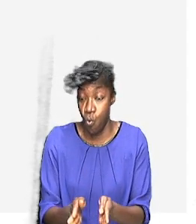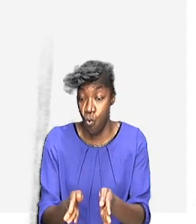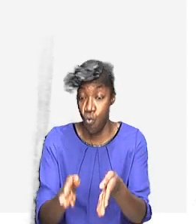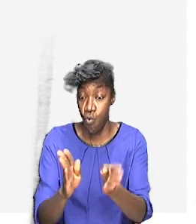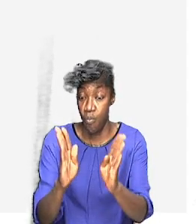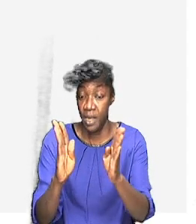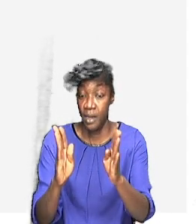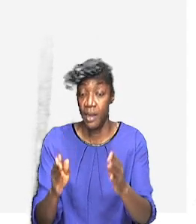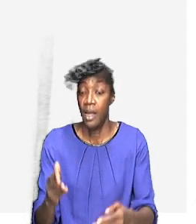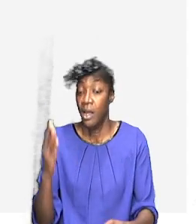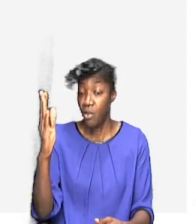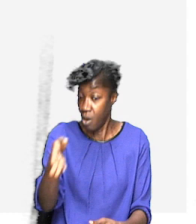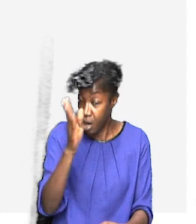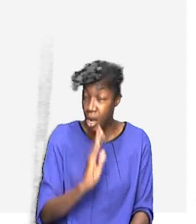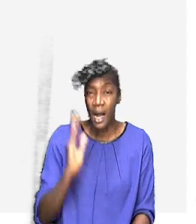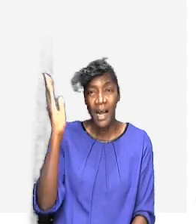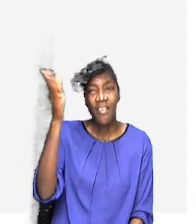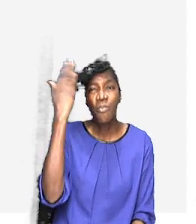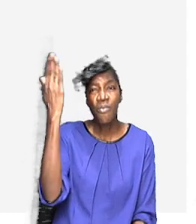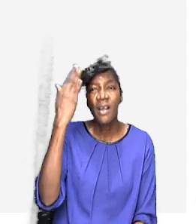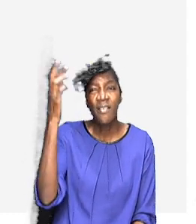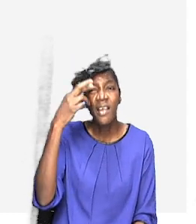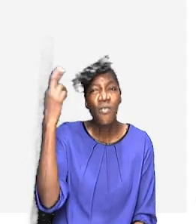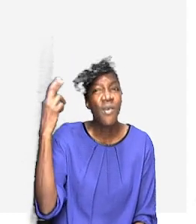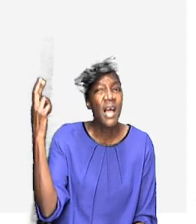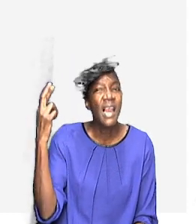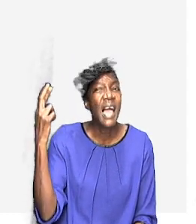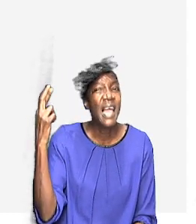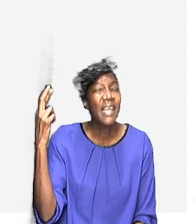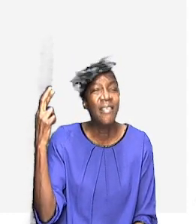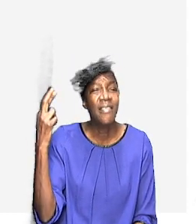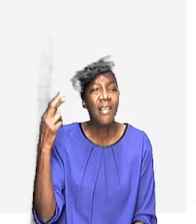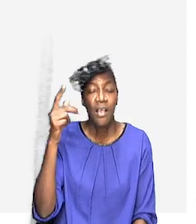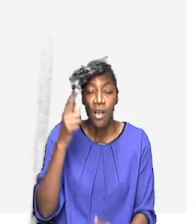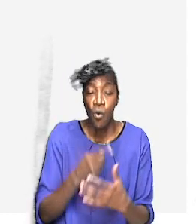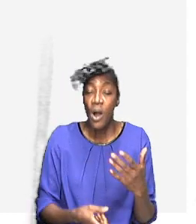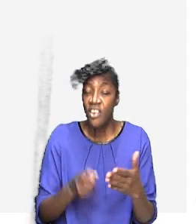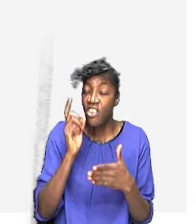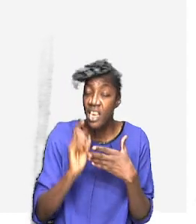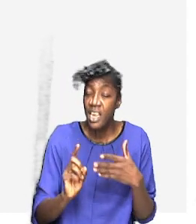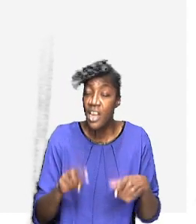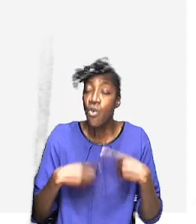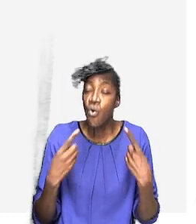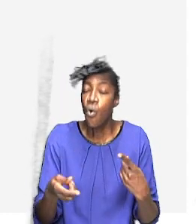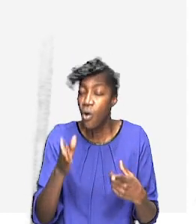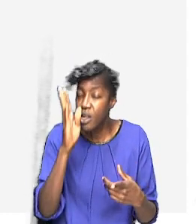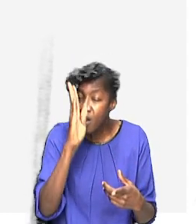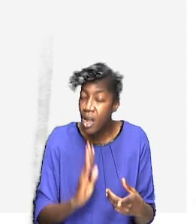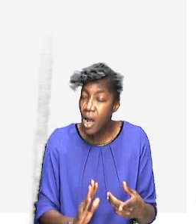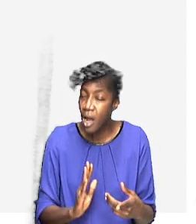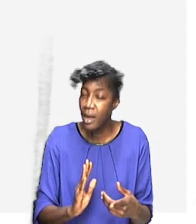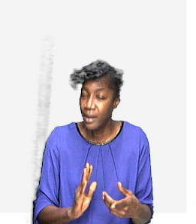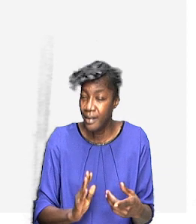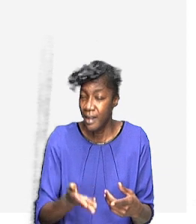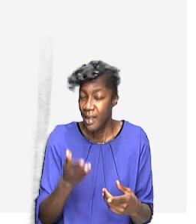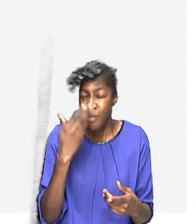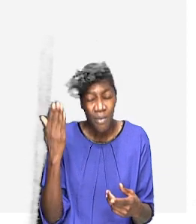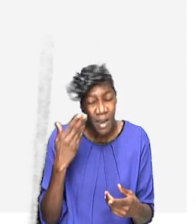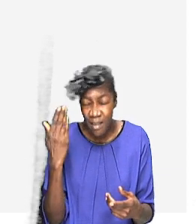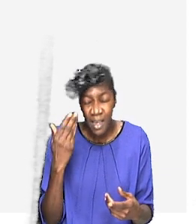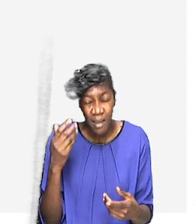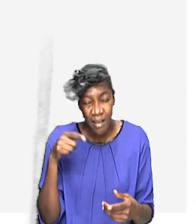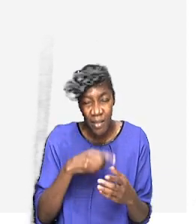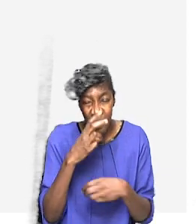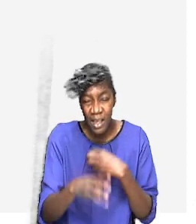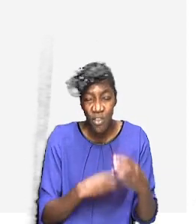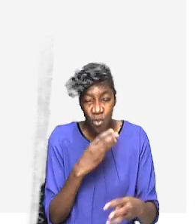that because we realize that ultimately what she really did to get into the most valuable resource in this world,